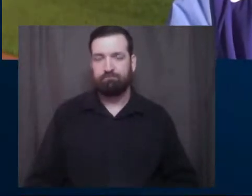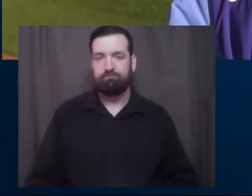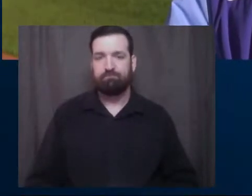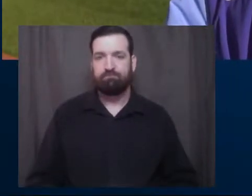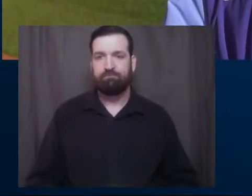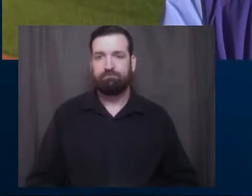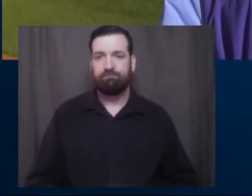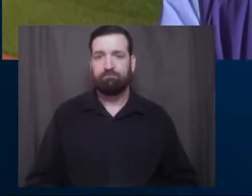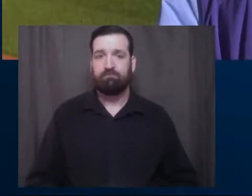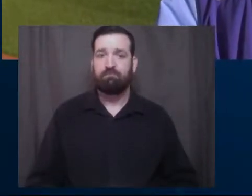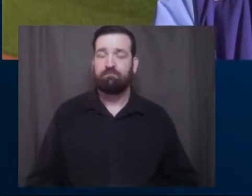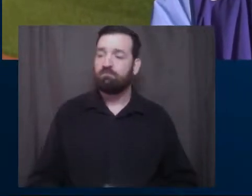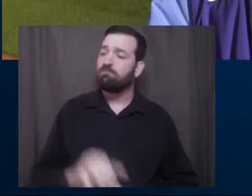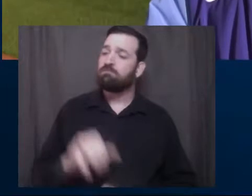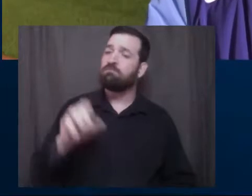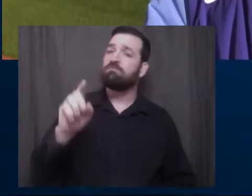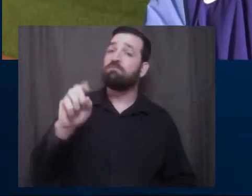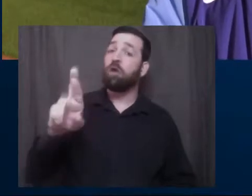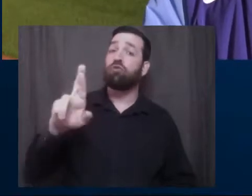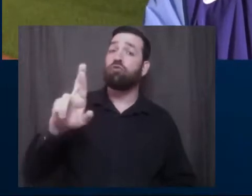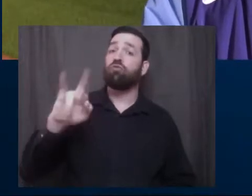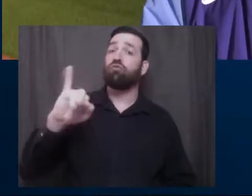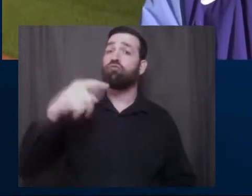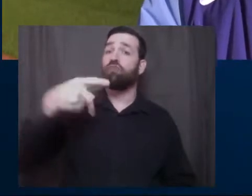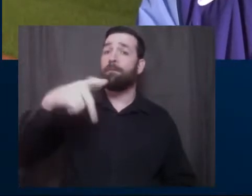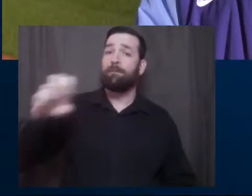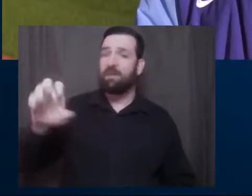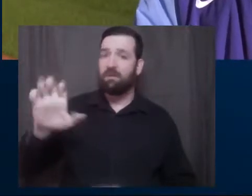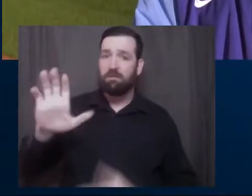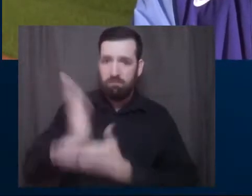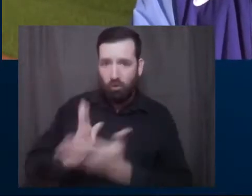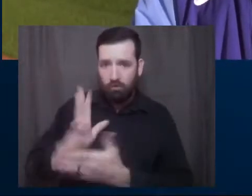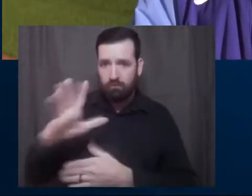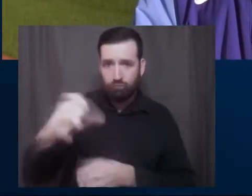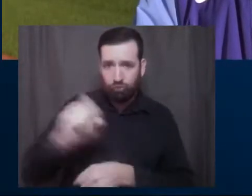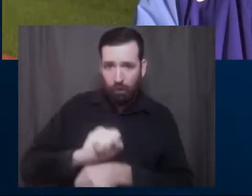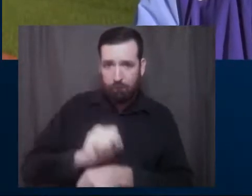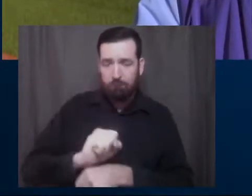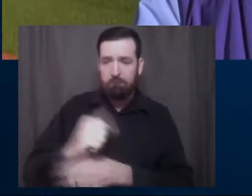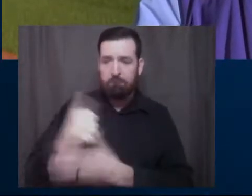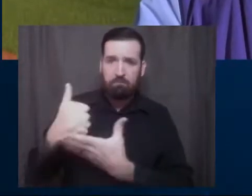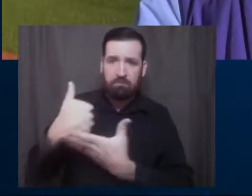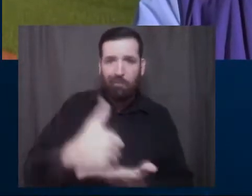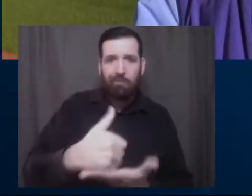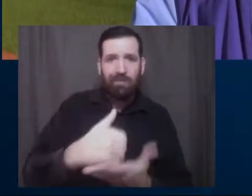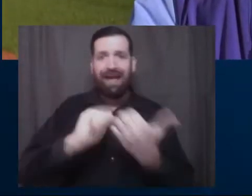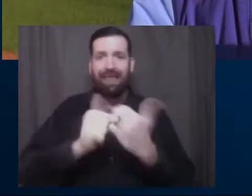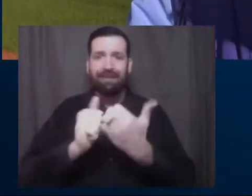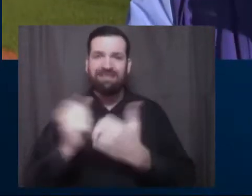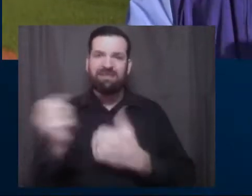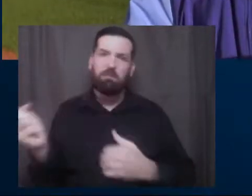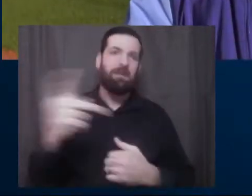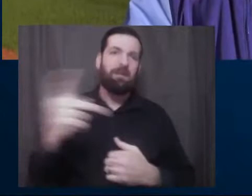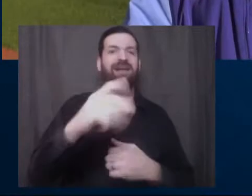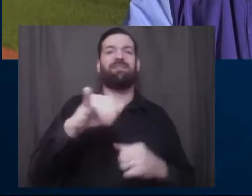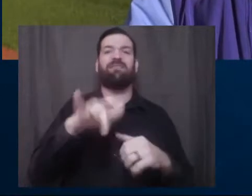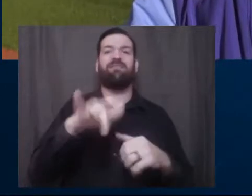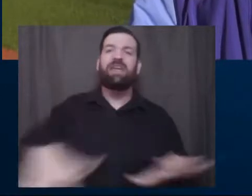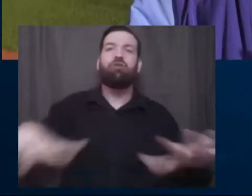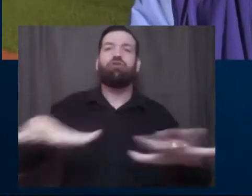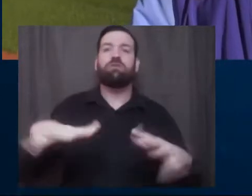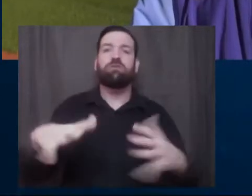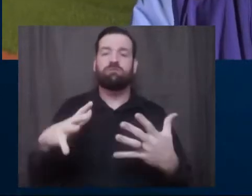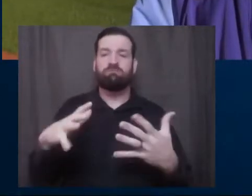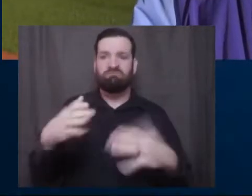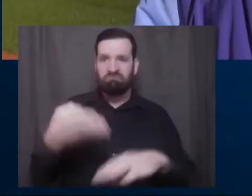So, Dr. Rippey, part of your job is to help players and help athletes get back to the field and get that and accelerate that as much as